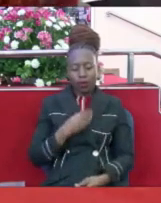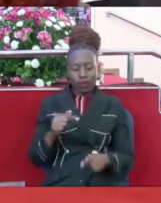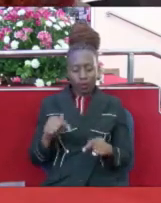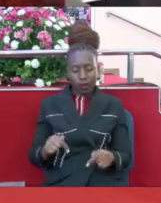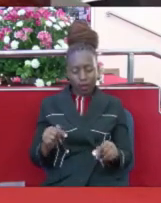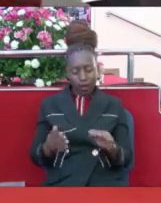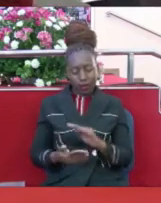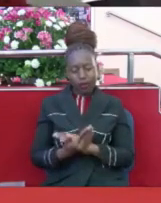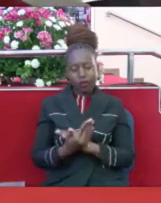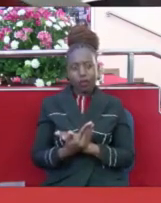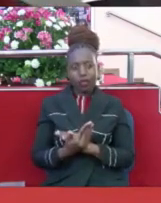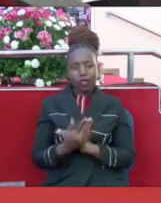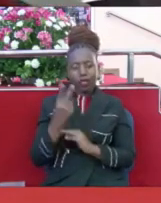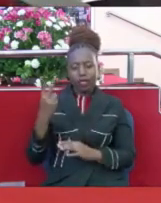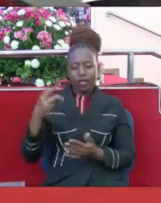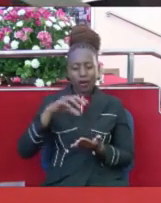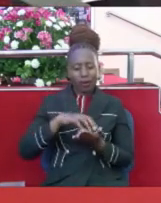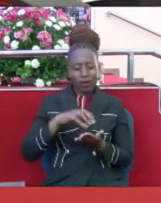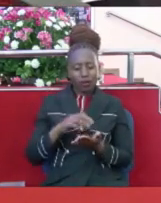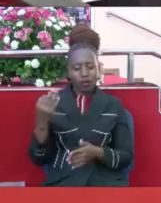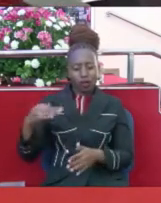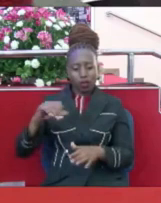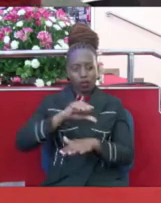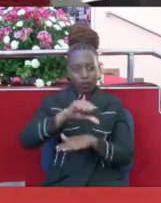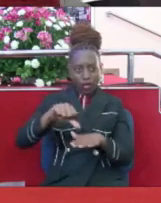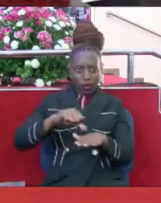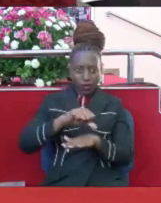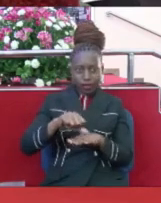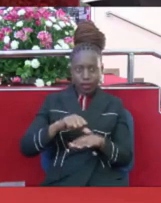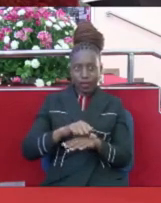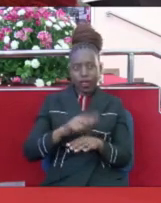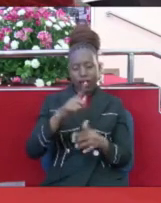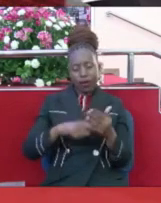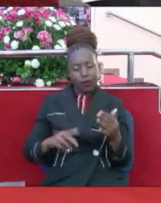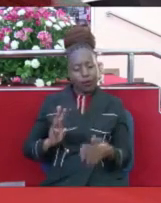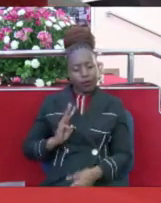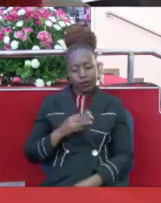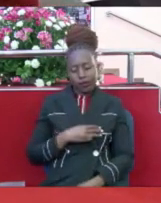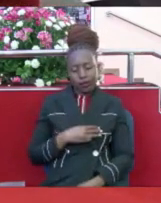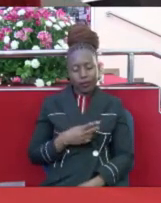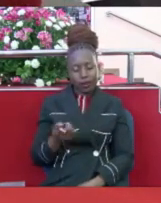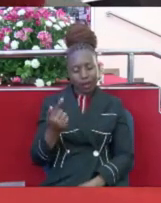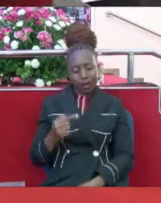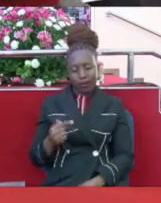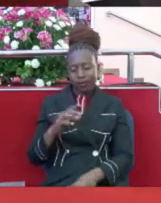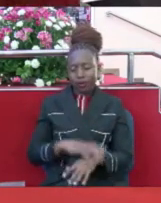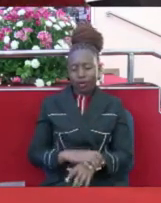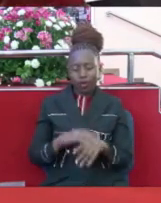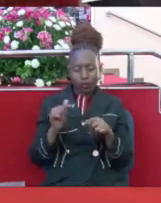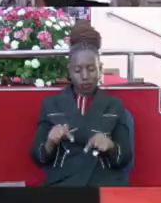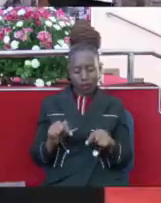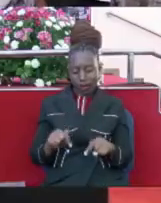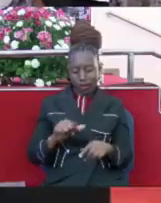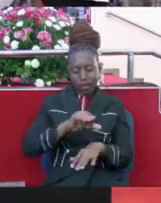portion of your anointing. That's what we have come for today. An anointing that will pave way